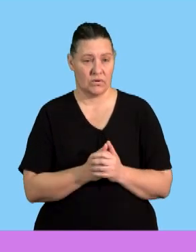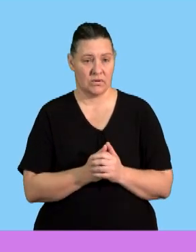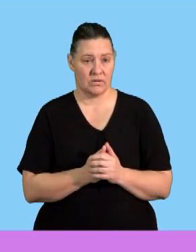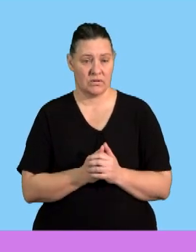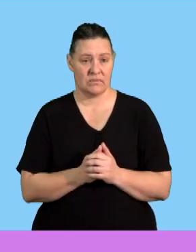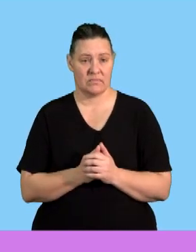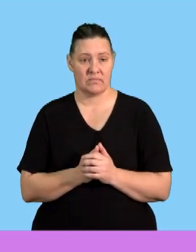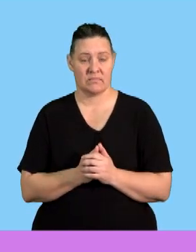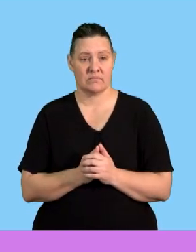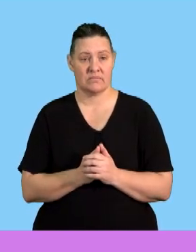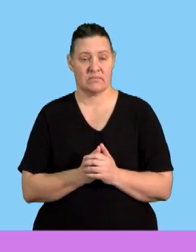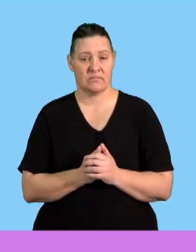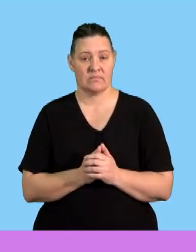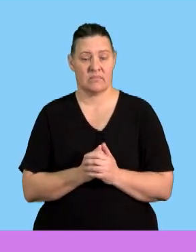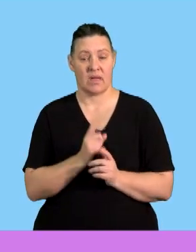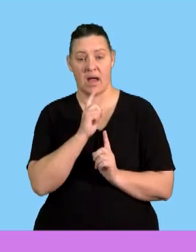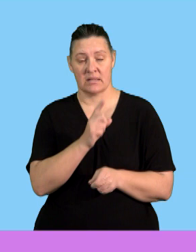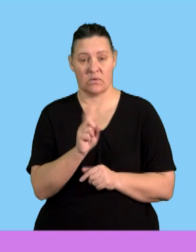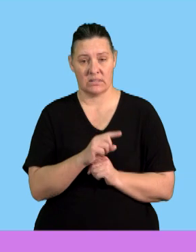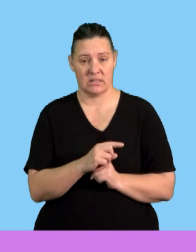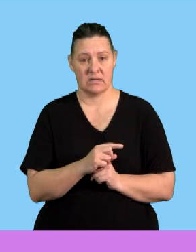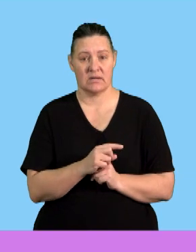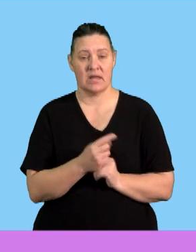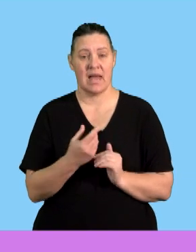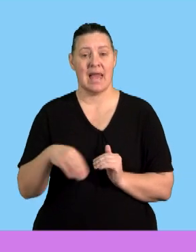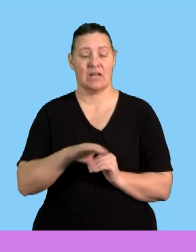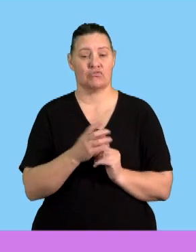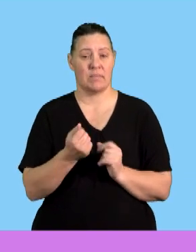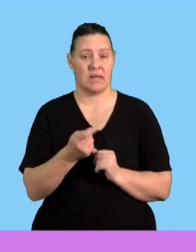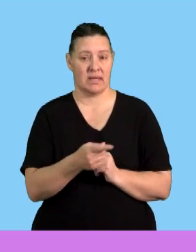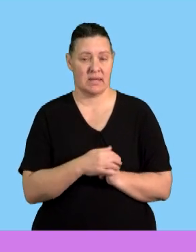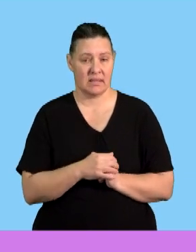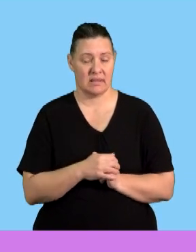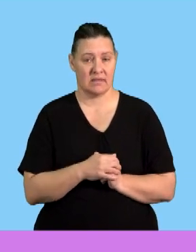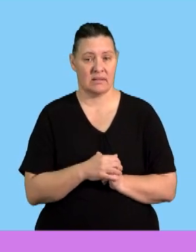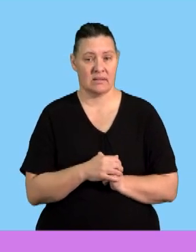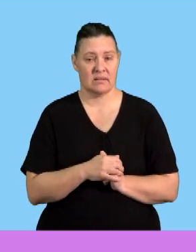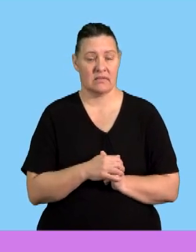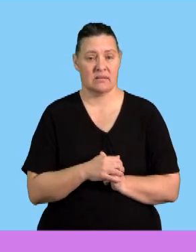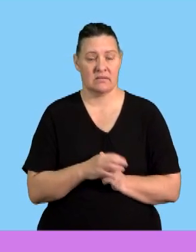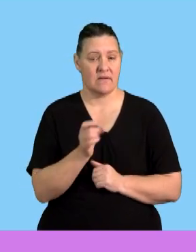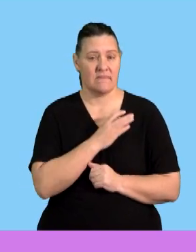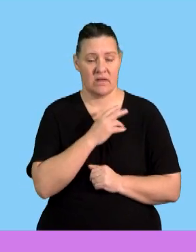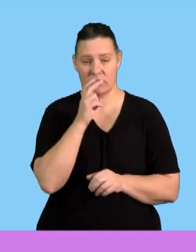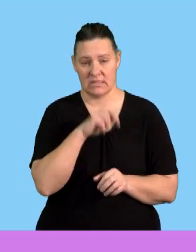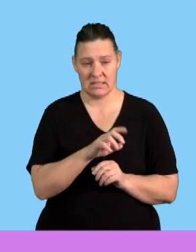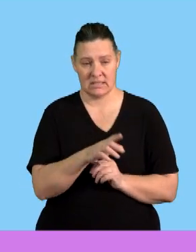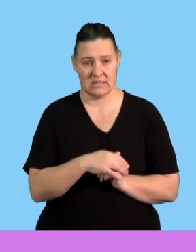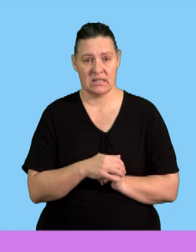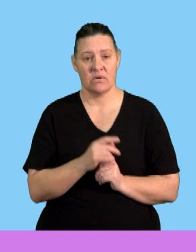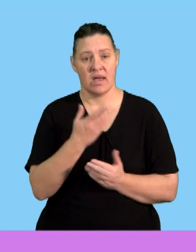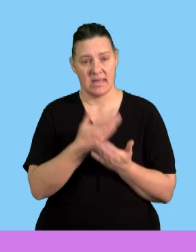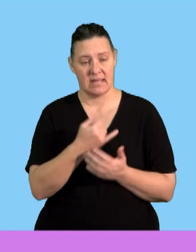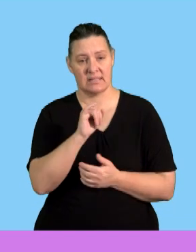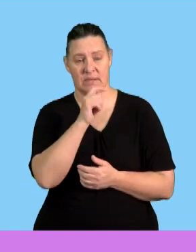my answer will be my extra money. So don't fear, we can still